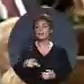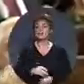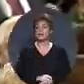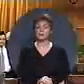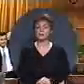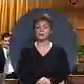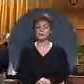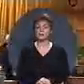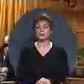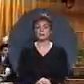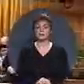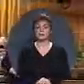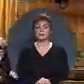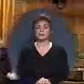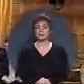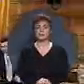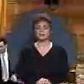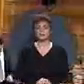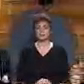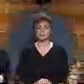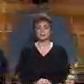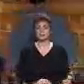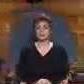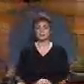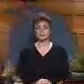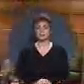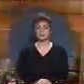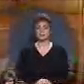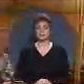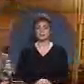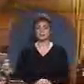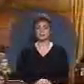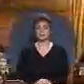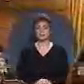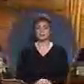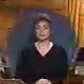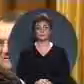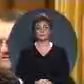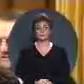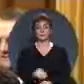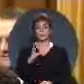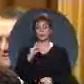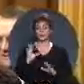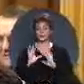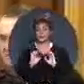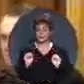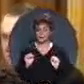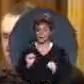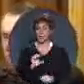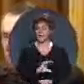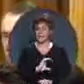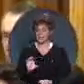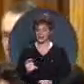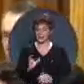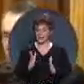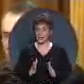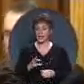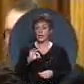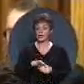to ideas that are not necessarily his? The Honourable Parliamentary Secretary of the Prime Minister, Mr. Speaker,